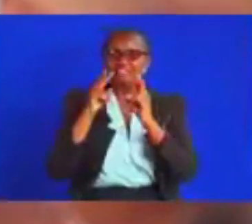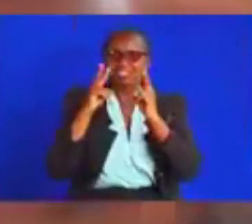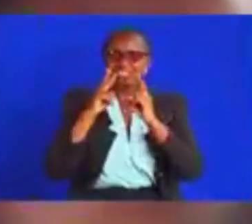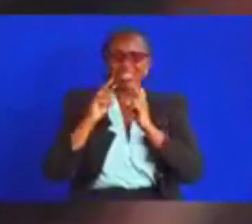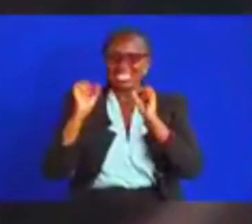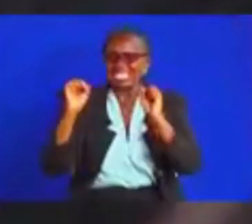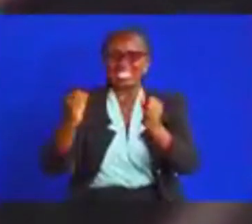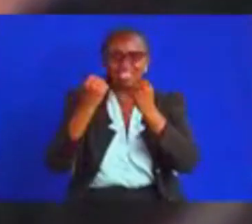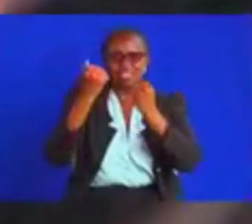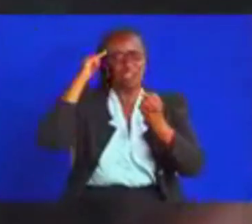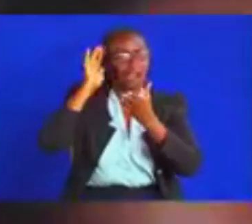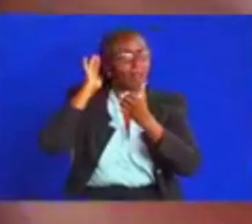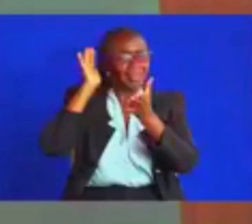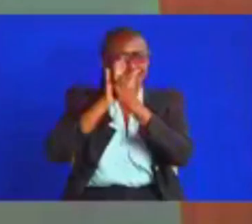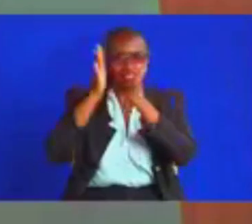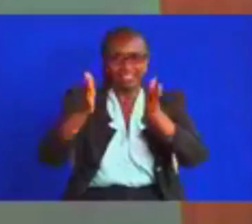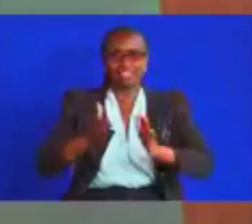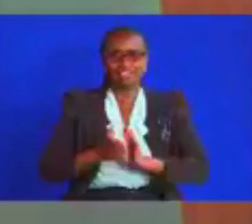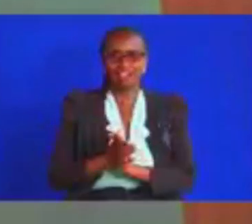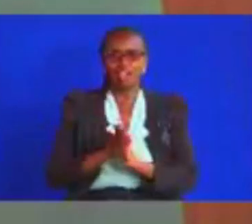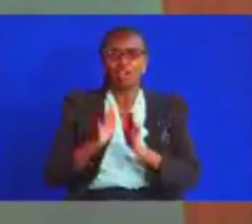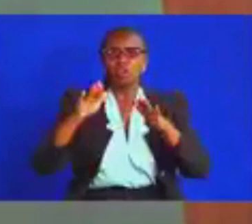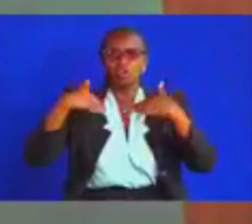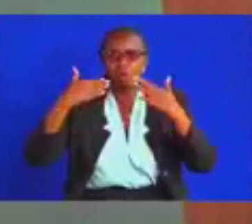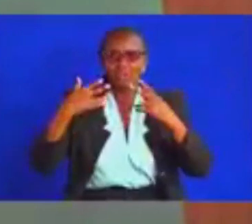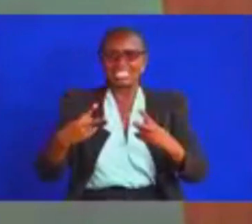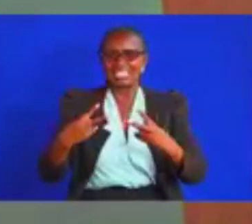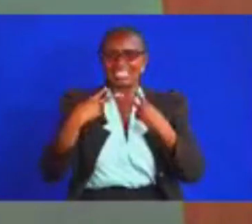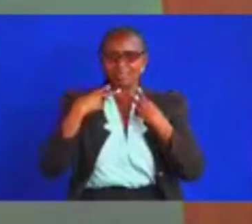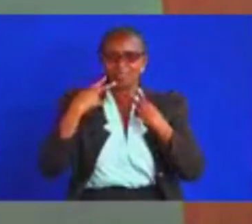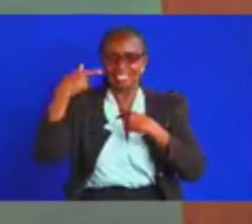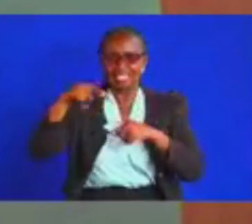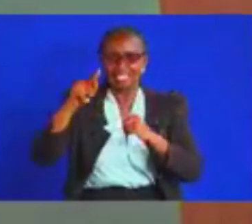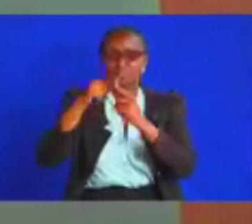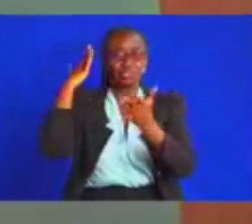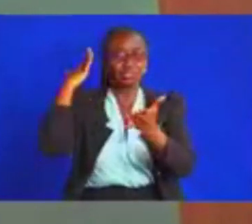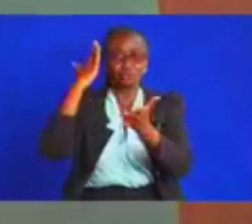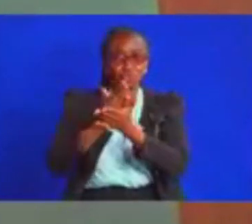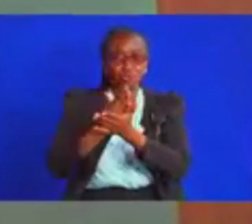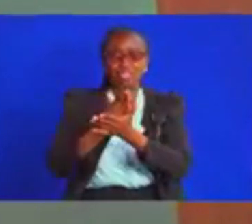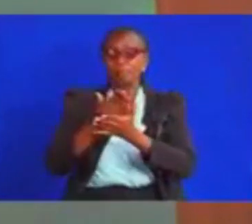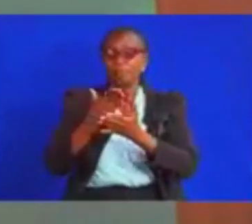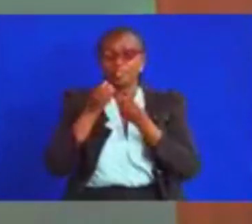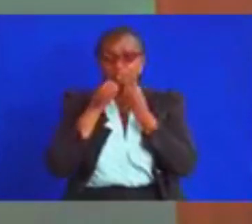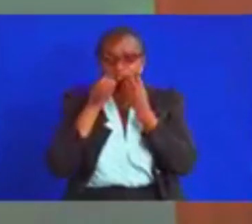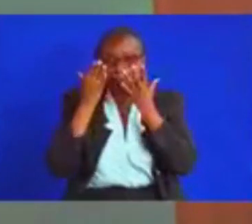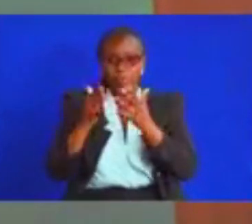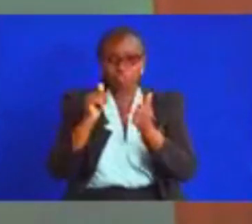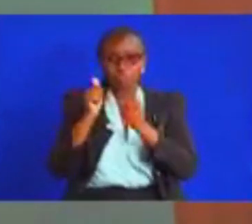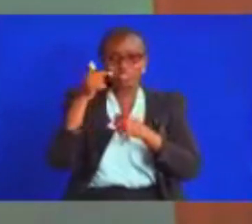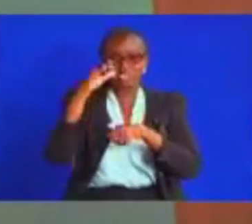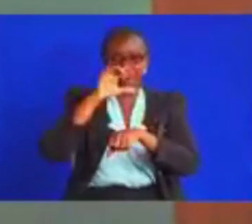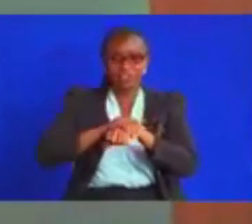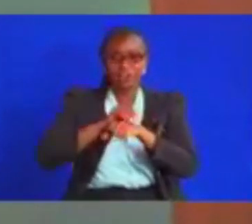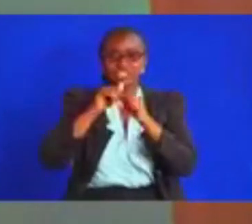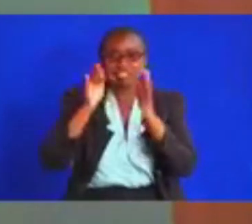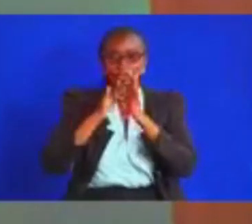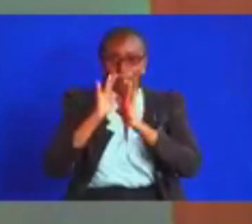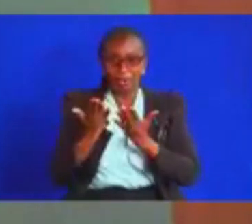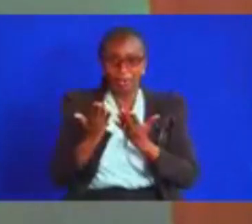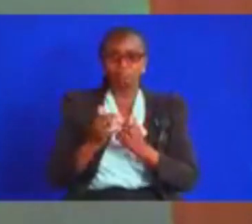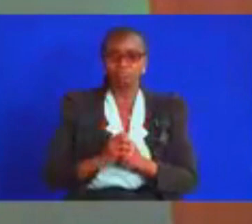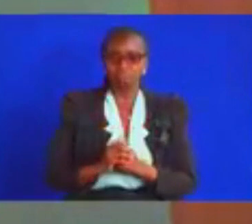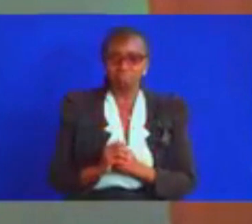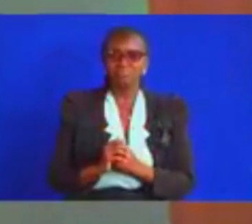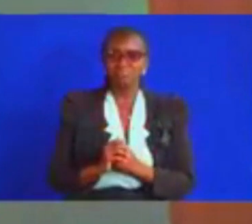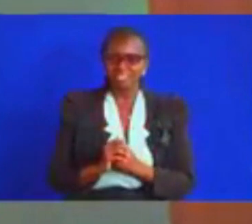believer, generally speaking, to limit himself to the truth and information that is found in the Bible.